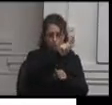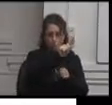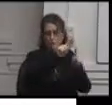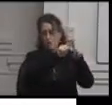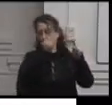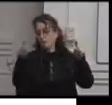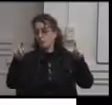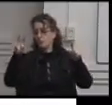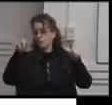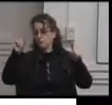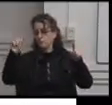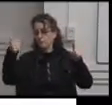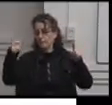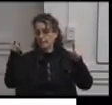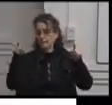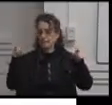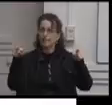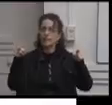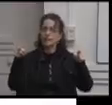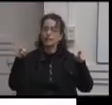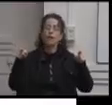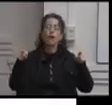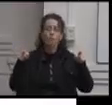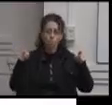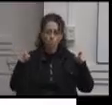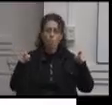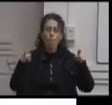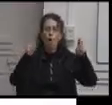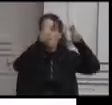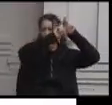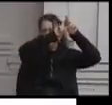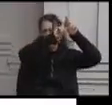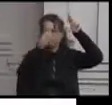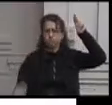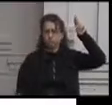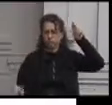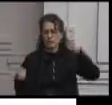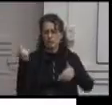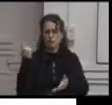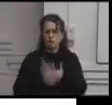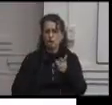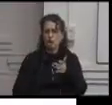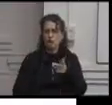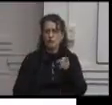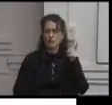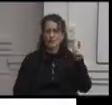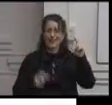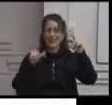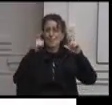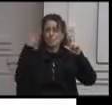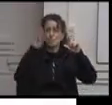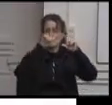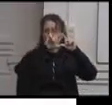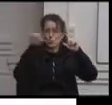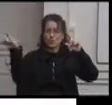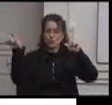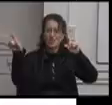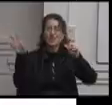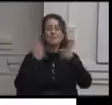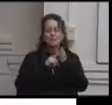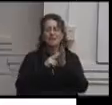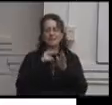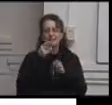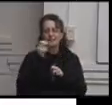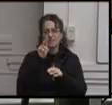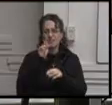the red there was a big drop in costs, and the blue is then adding back in the cost of the Honeywell